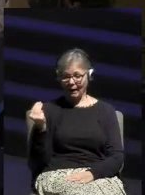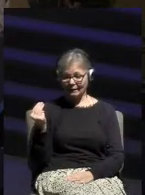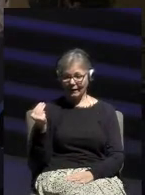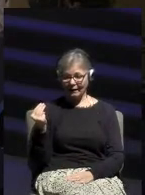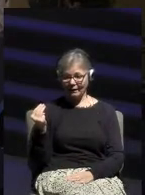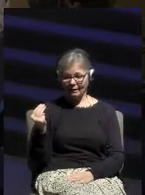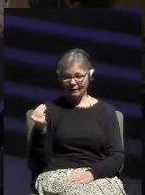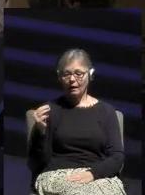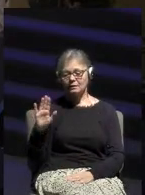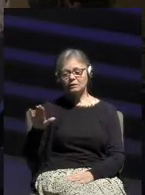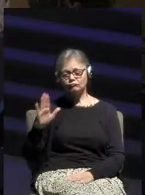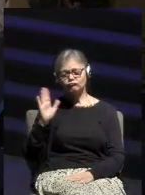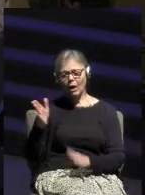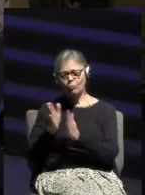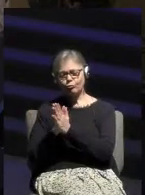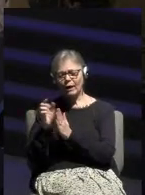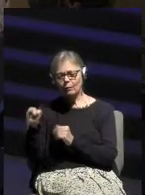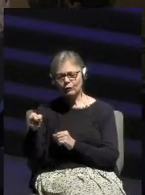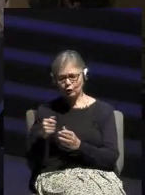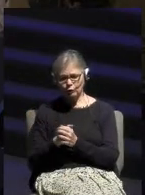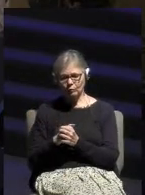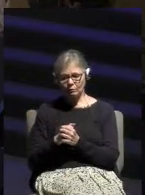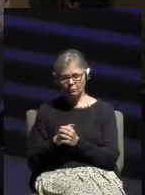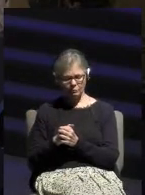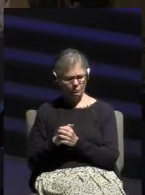wanted to pray with everybody.